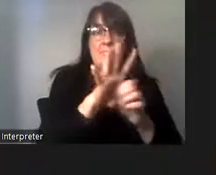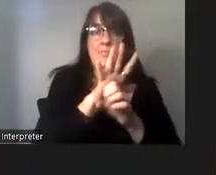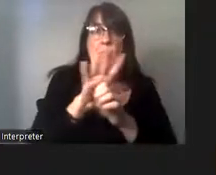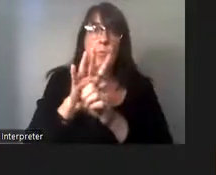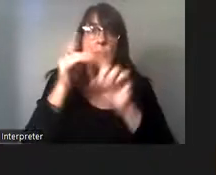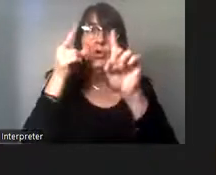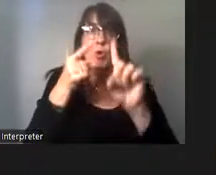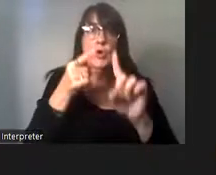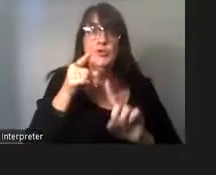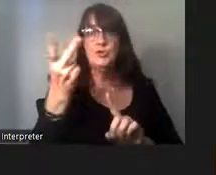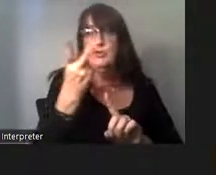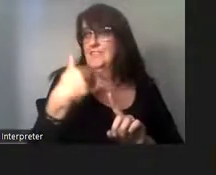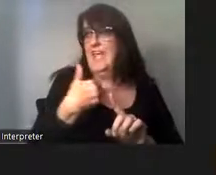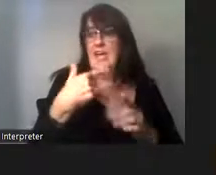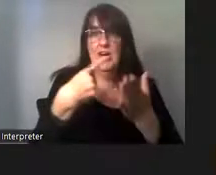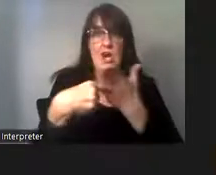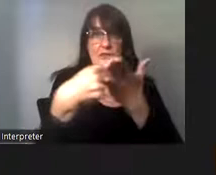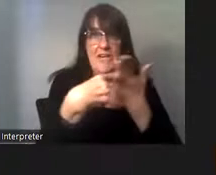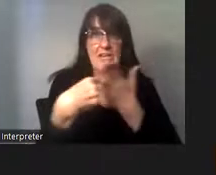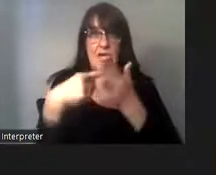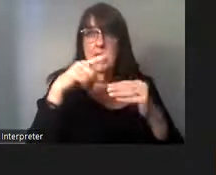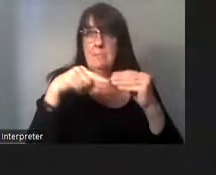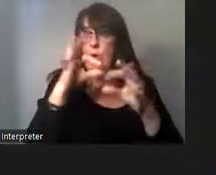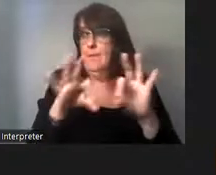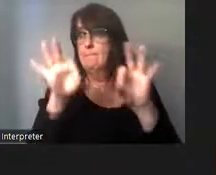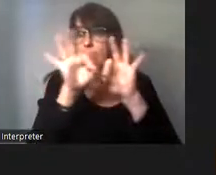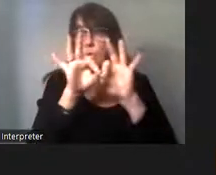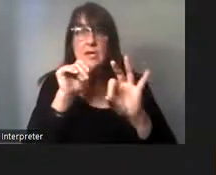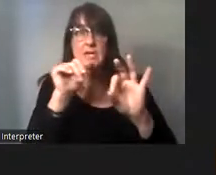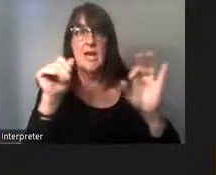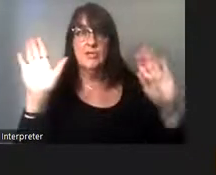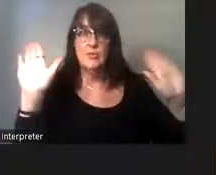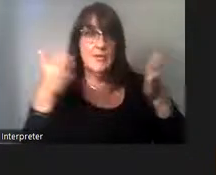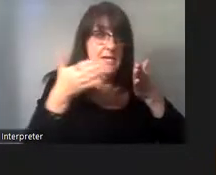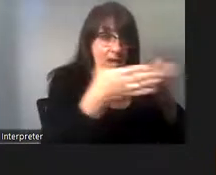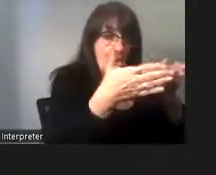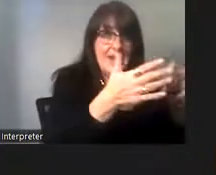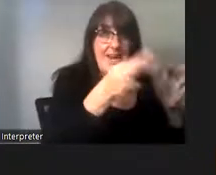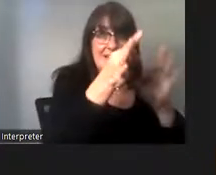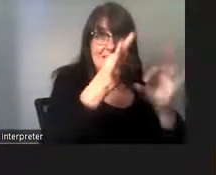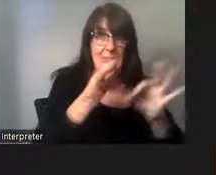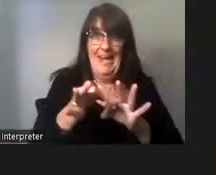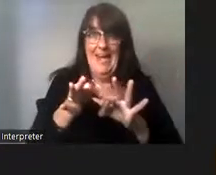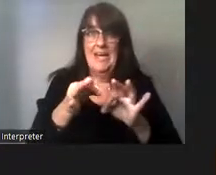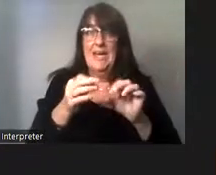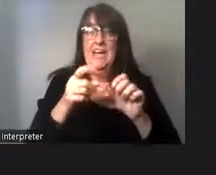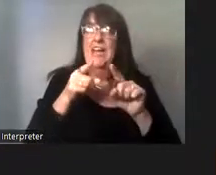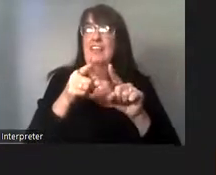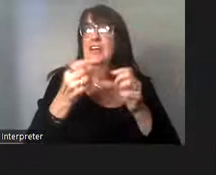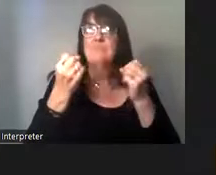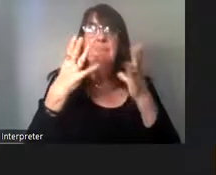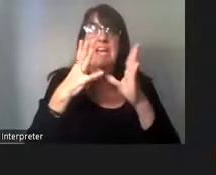you and I have had a conversation over the years about how important it is not to narrowly define that, because there's so many